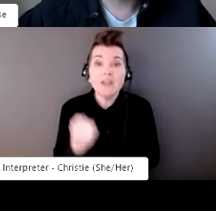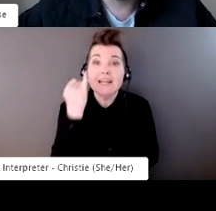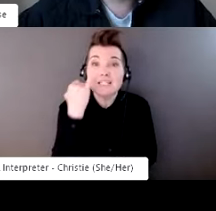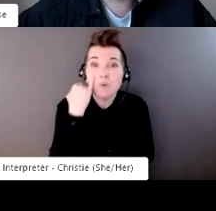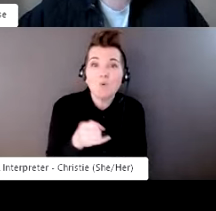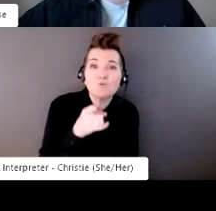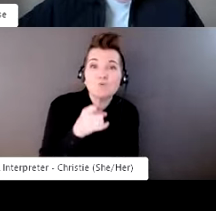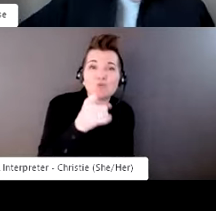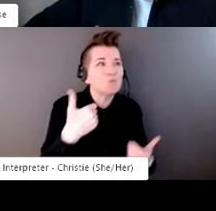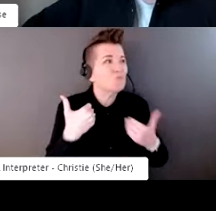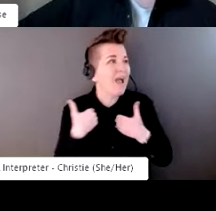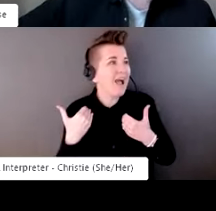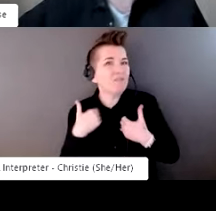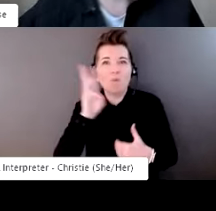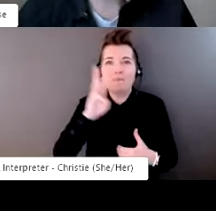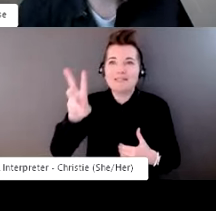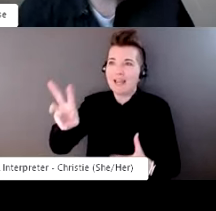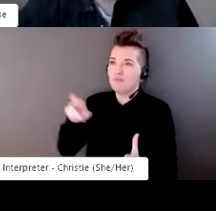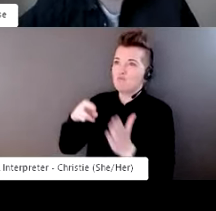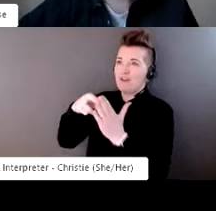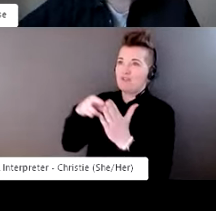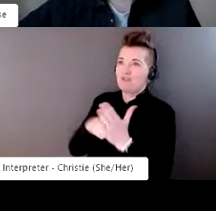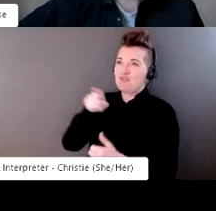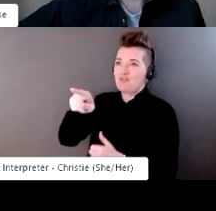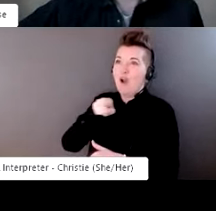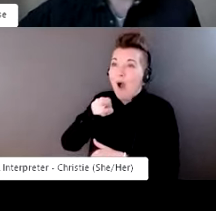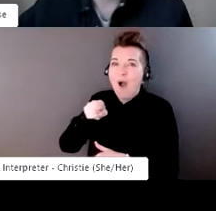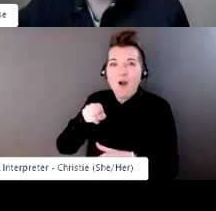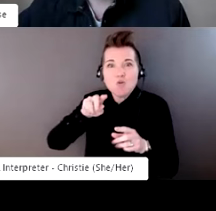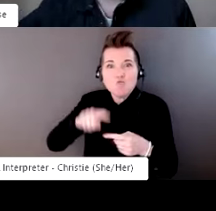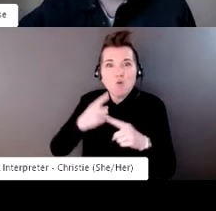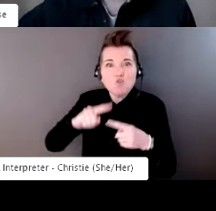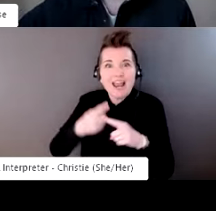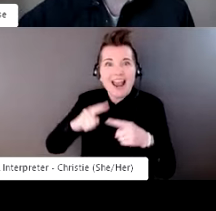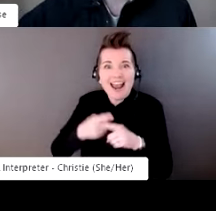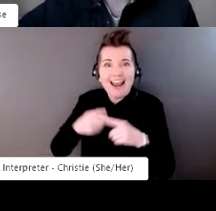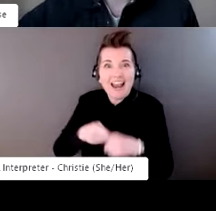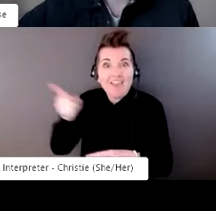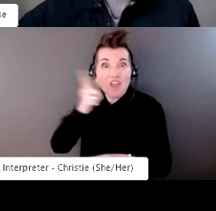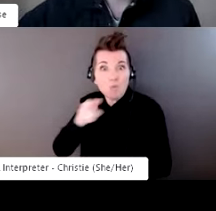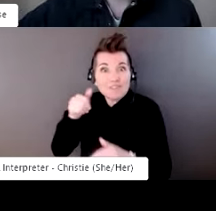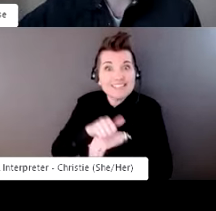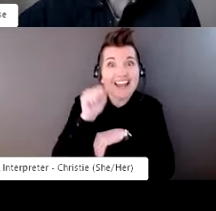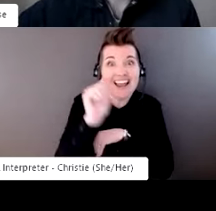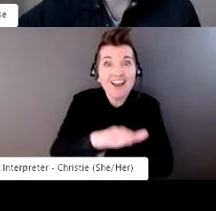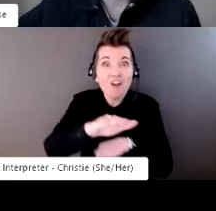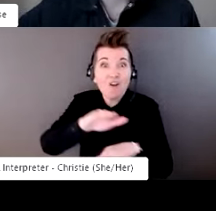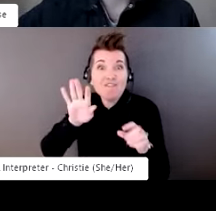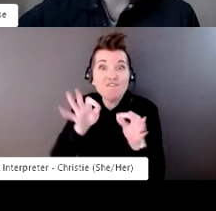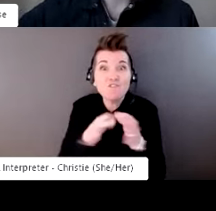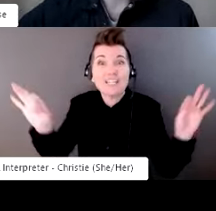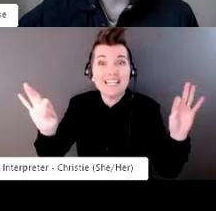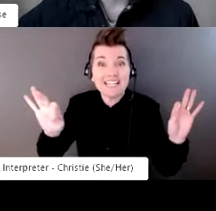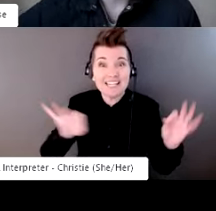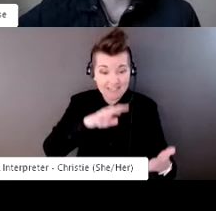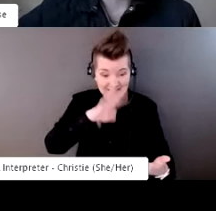freecrochetpatterns.com because you like to crochet and you go get patterns. You know what? The kinds of, the people that make